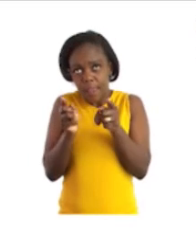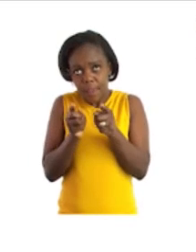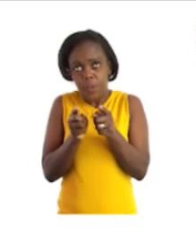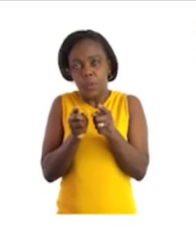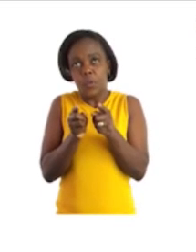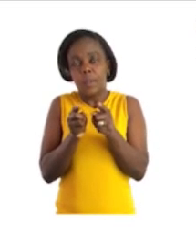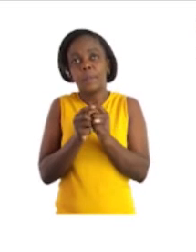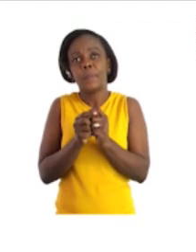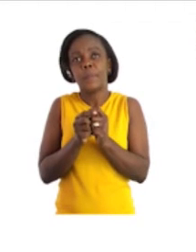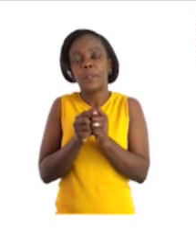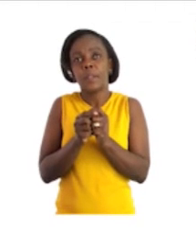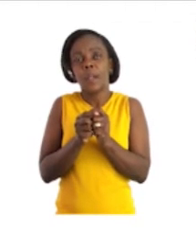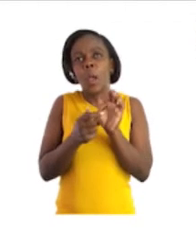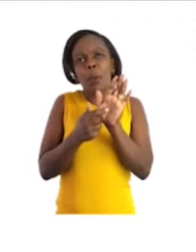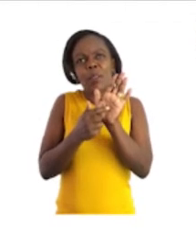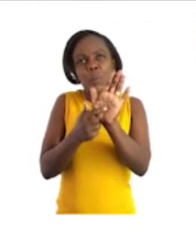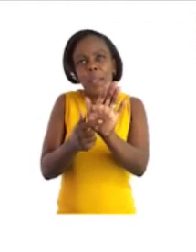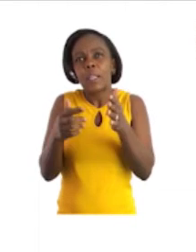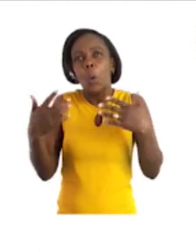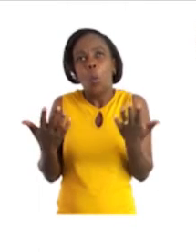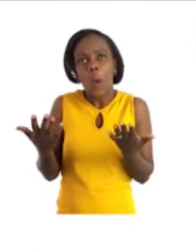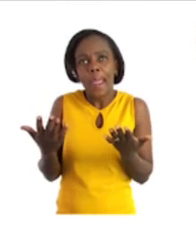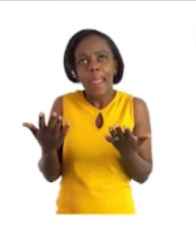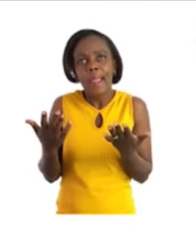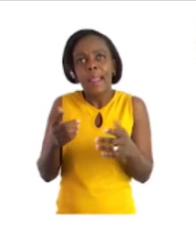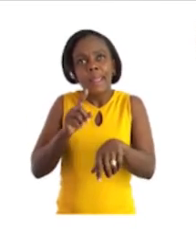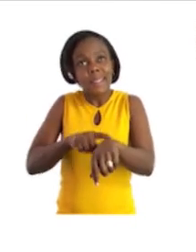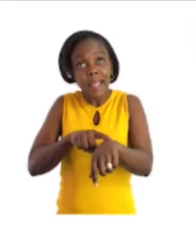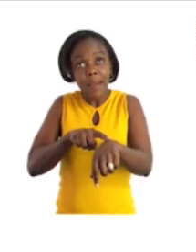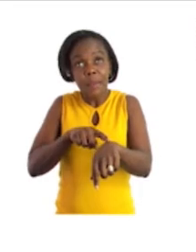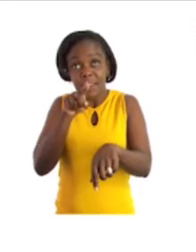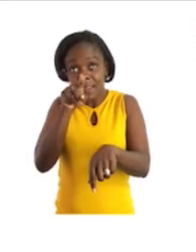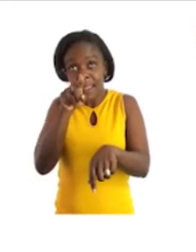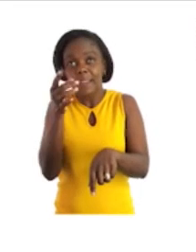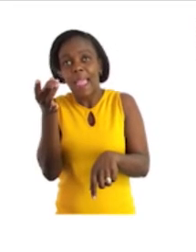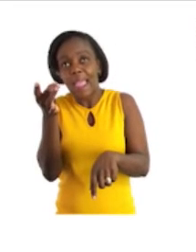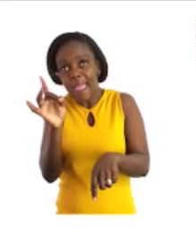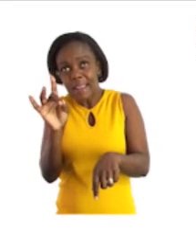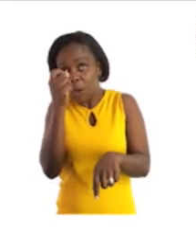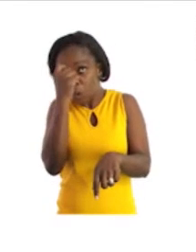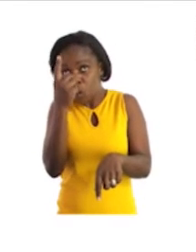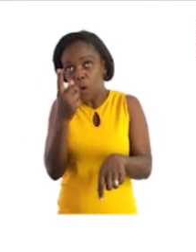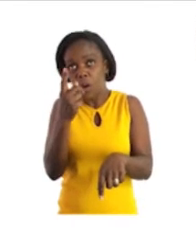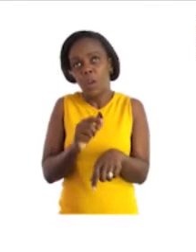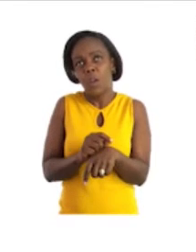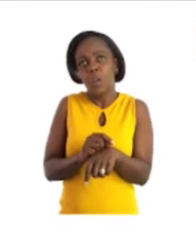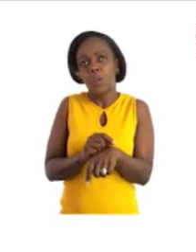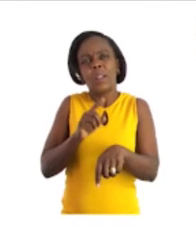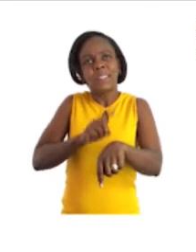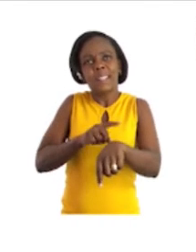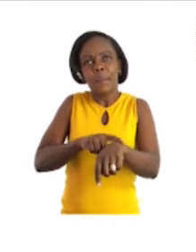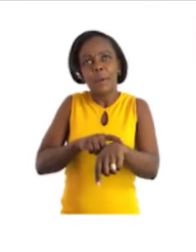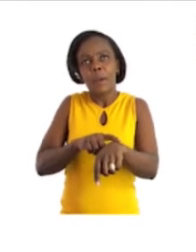short hand. Where will they point? If it's 8 o'clock, but AM means it's in the morning, so you must